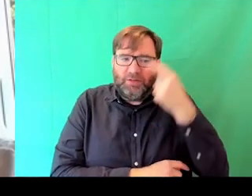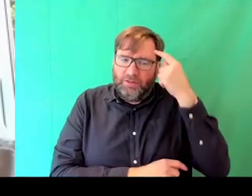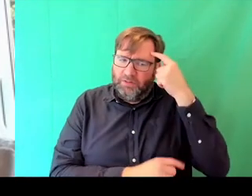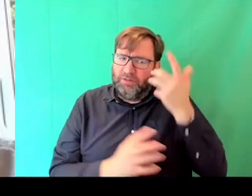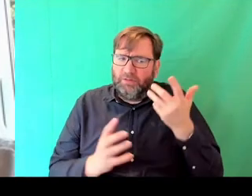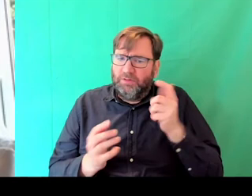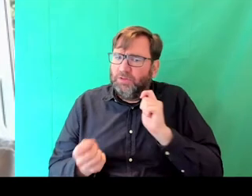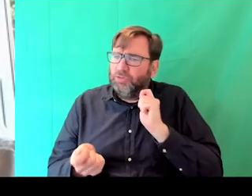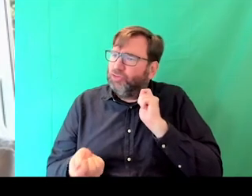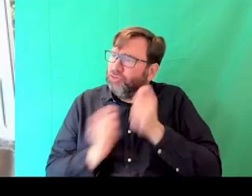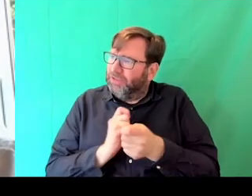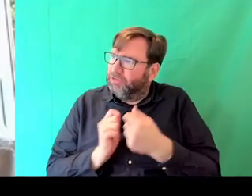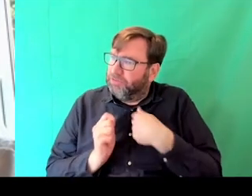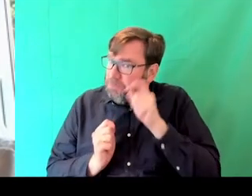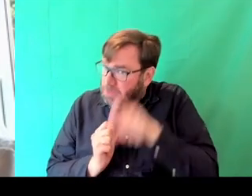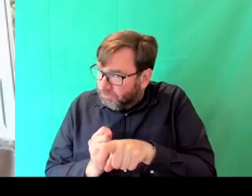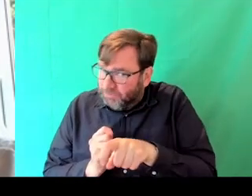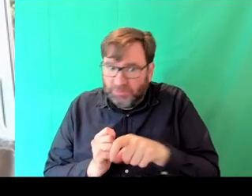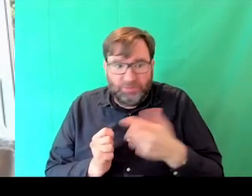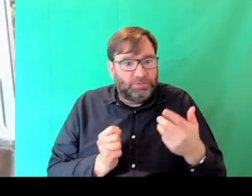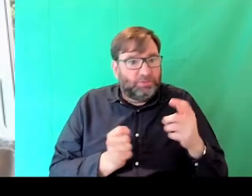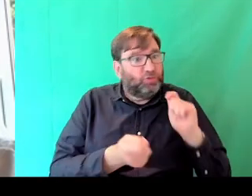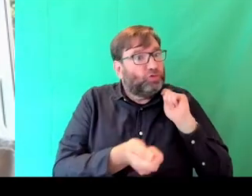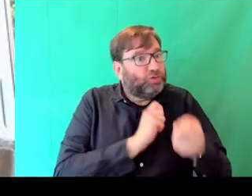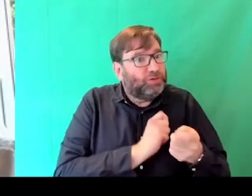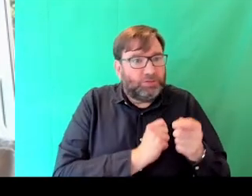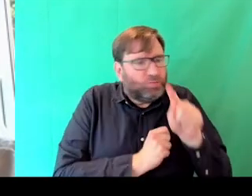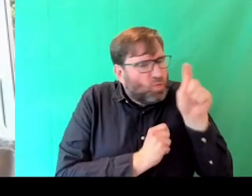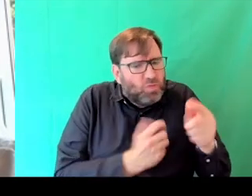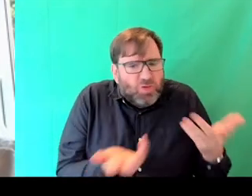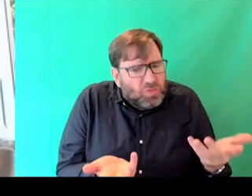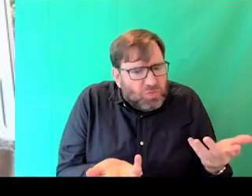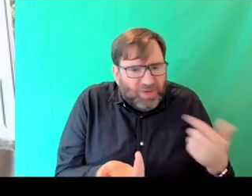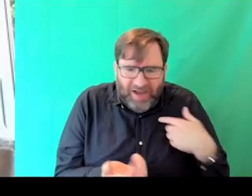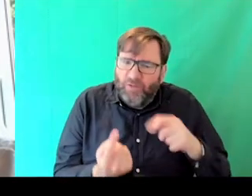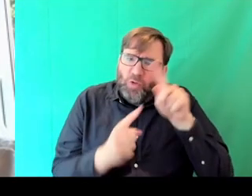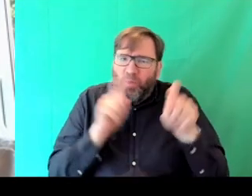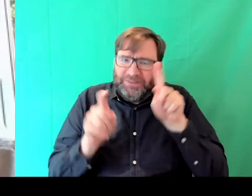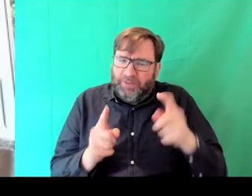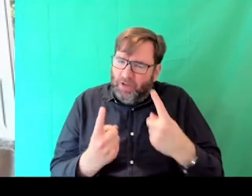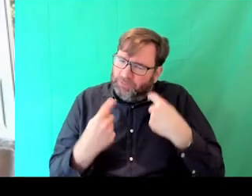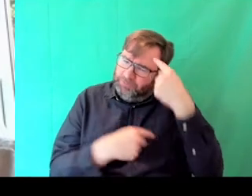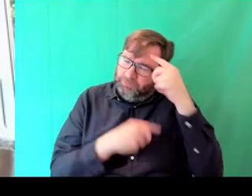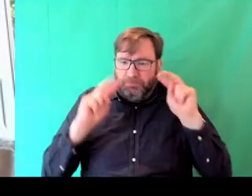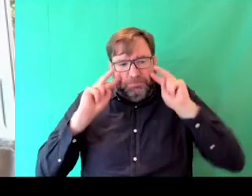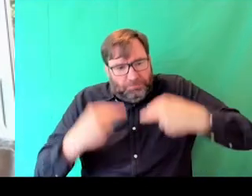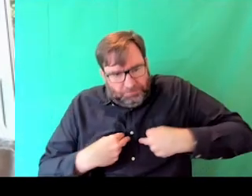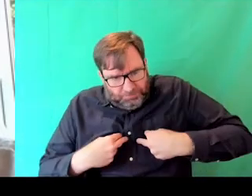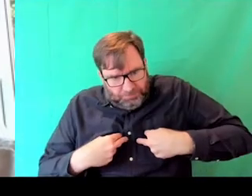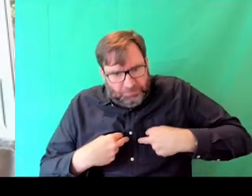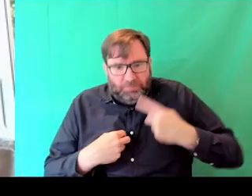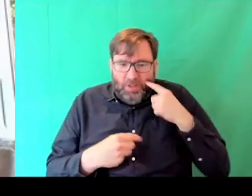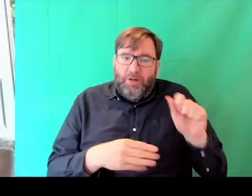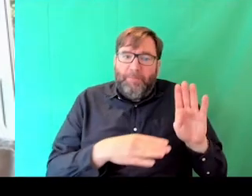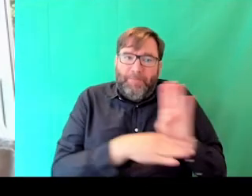Amazing, amazing answer. And the one thing I'll add is during a webinar I attended recently, somebody